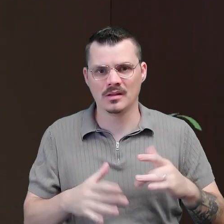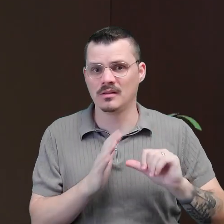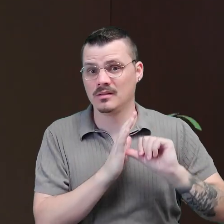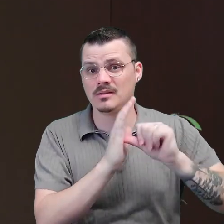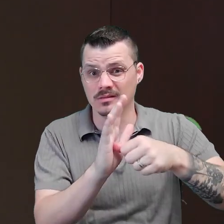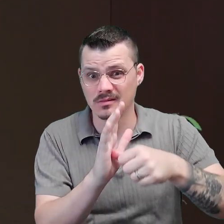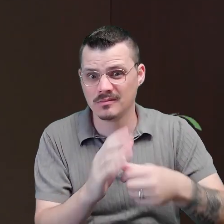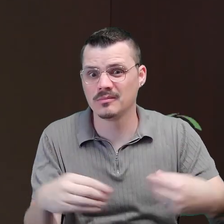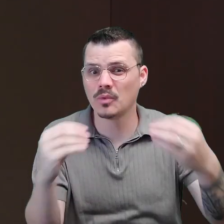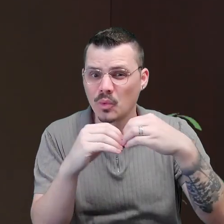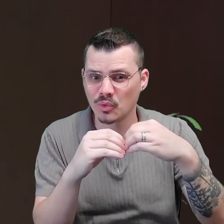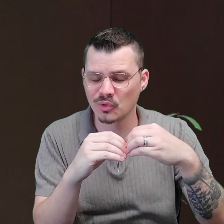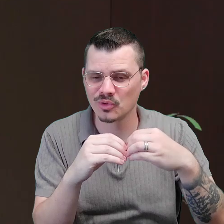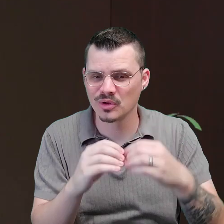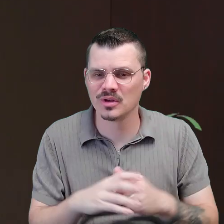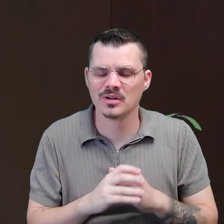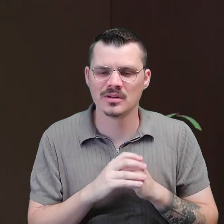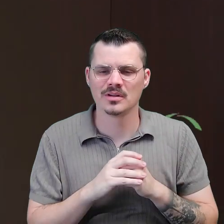more pronounced.